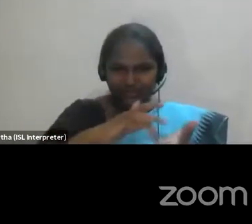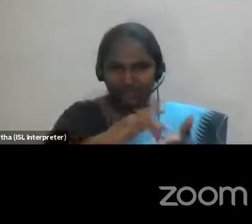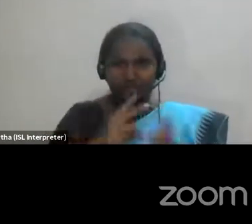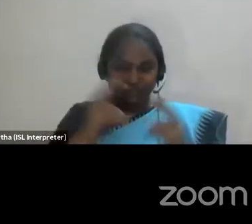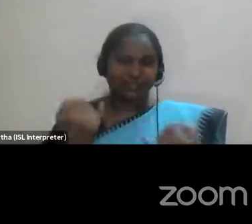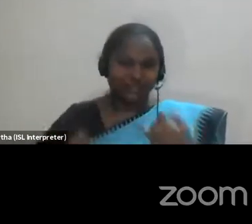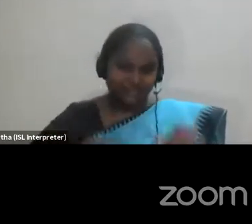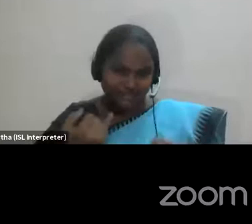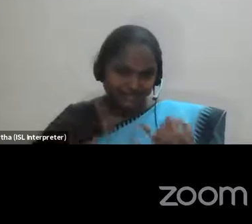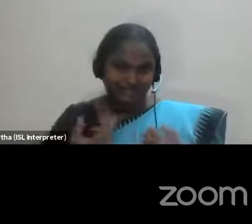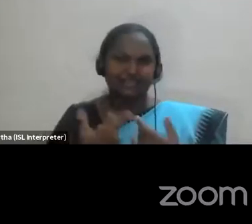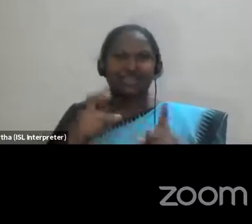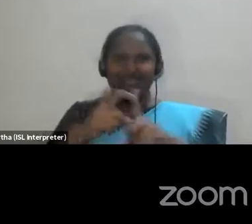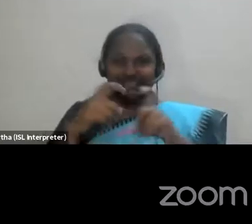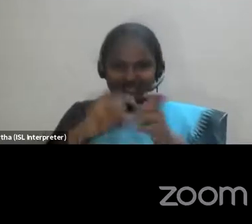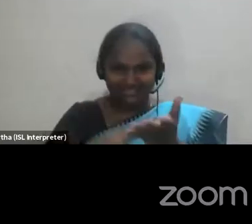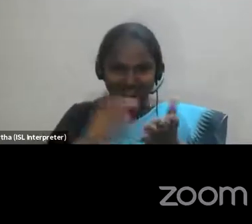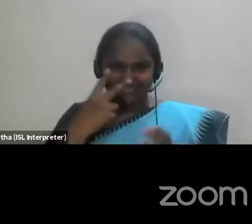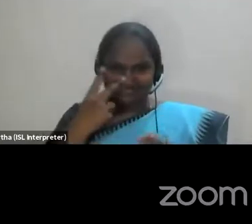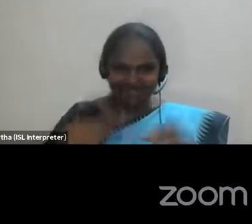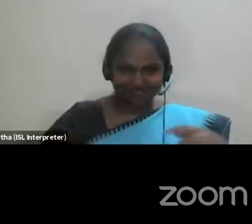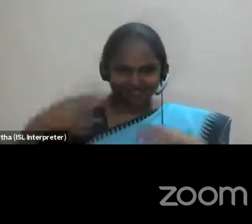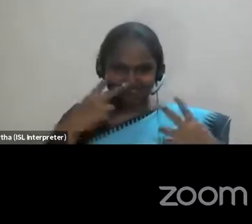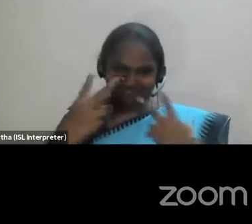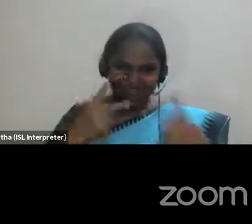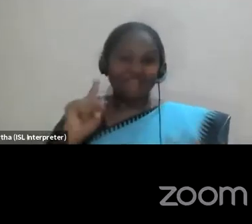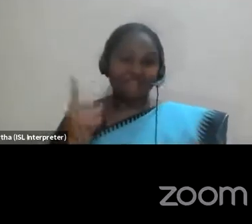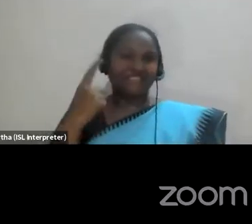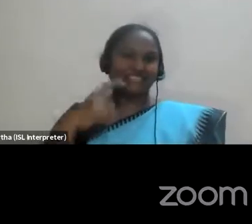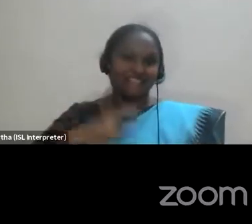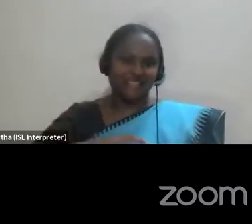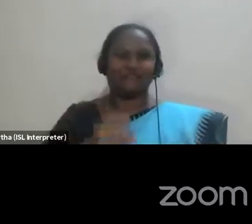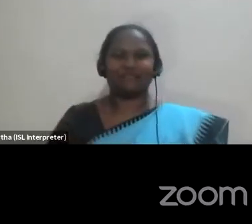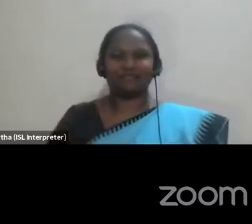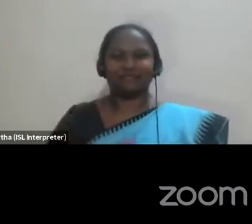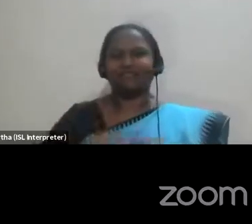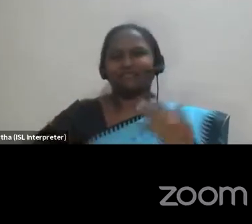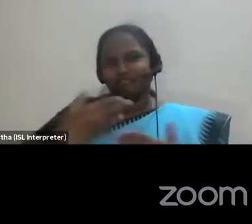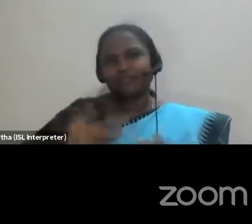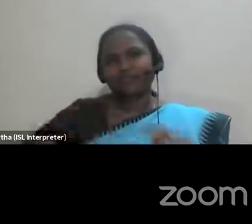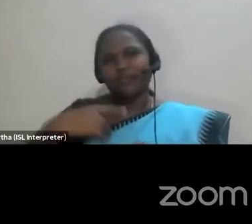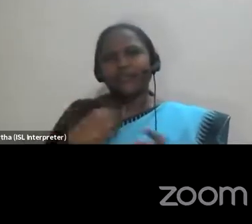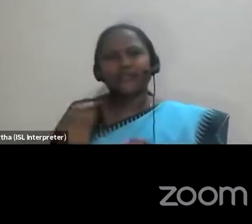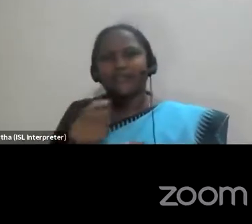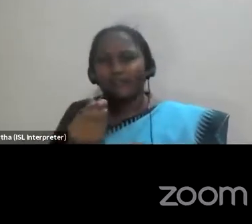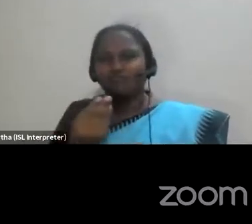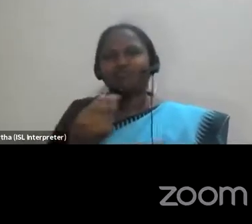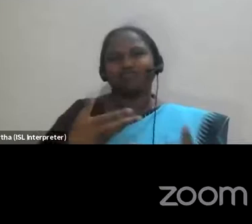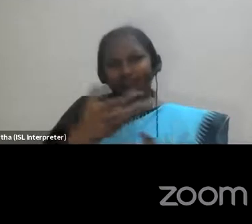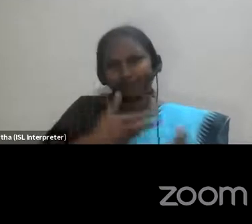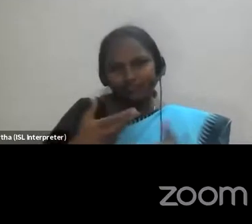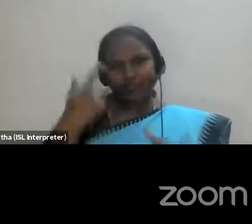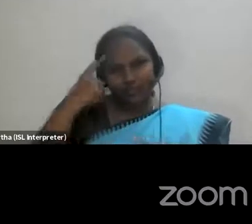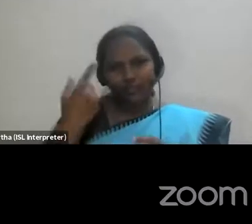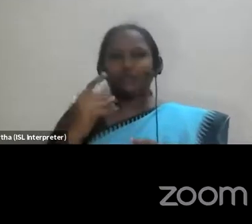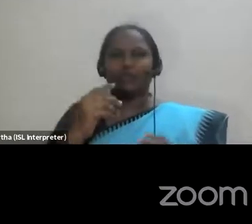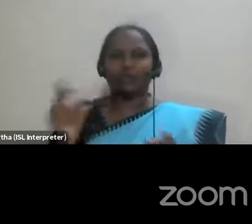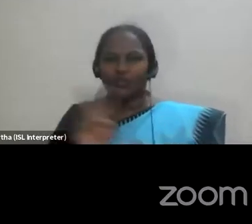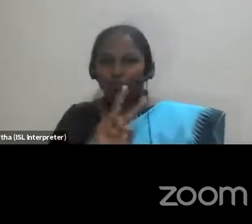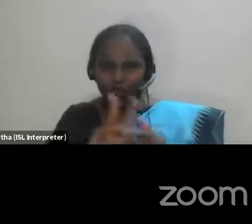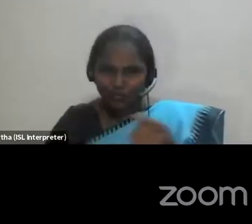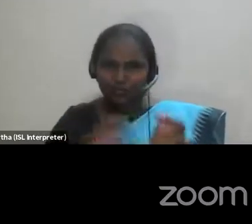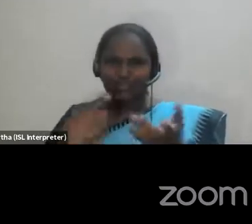interesting demo that I'm looking forward to seeing as well for the first time. After that, we'll do a little bit of Q&A with both Rekha